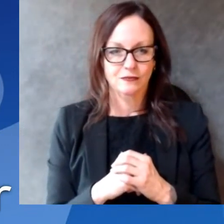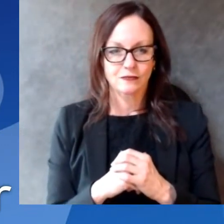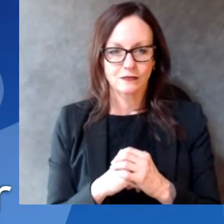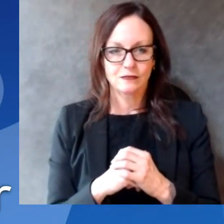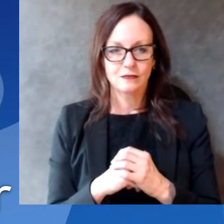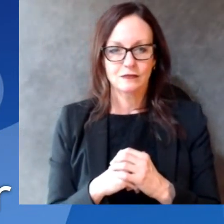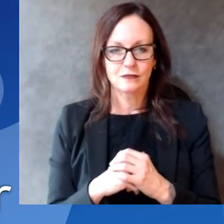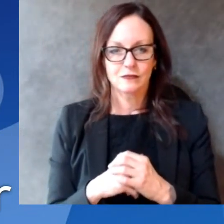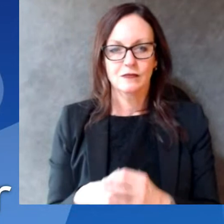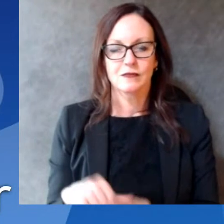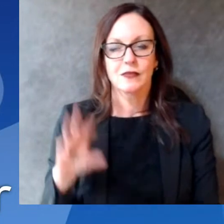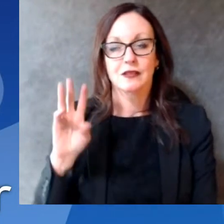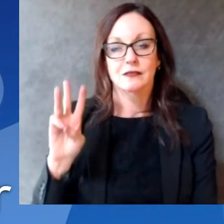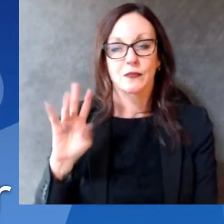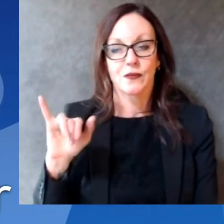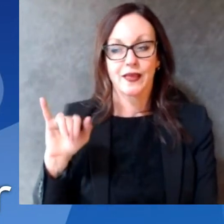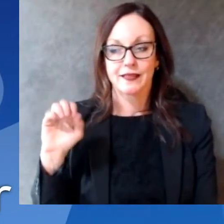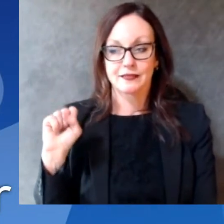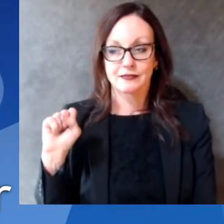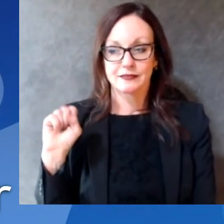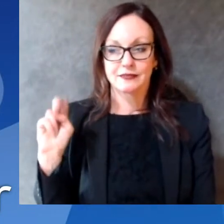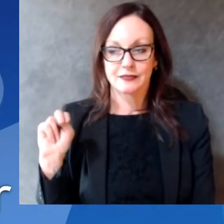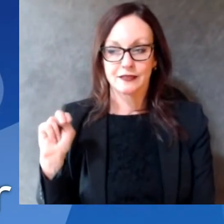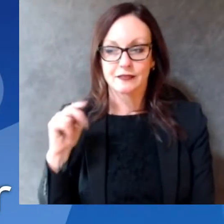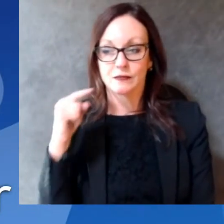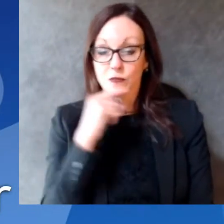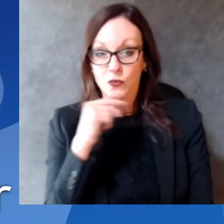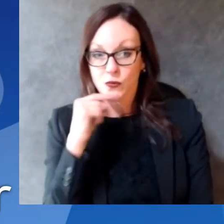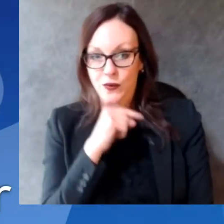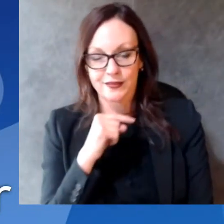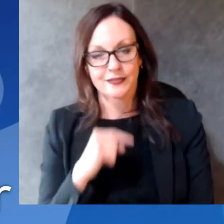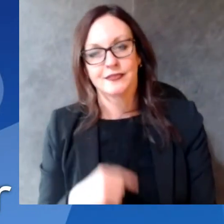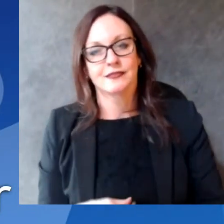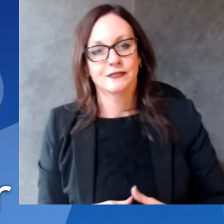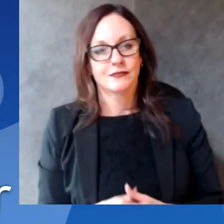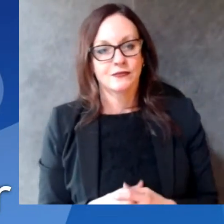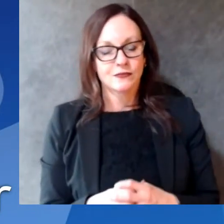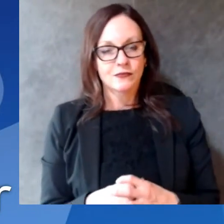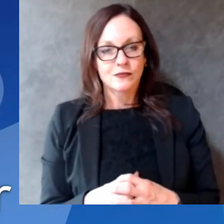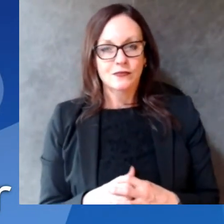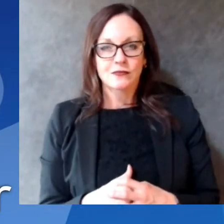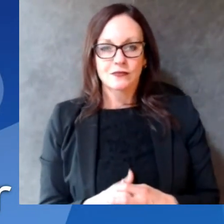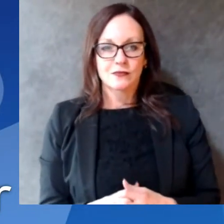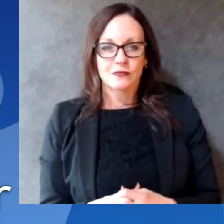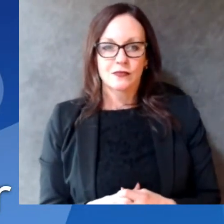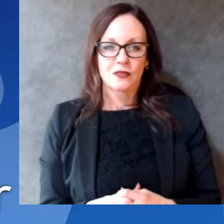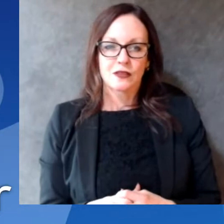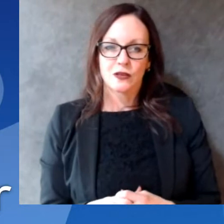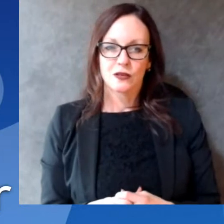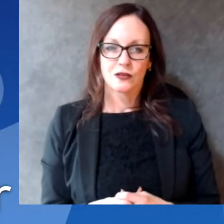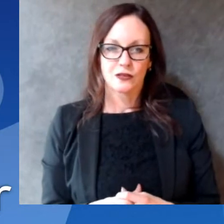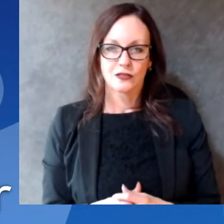Hi, thanks for taking my question. Julie, you just mentioned that you have seen surges